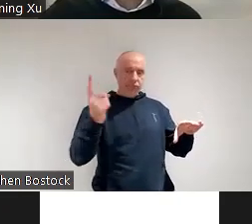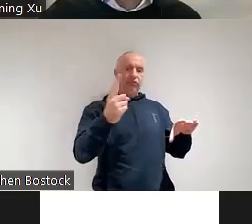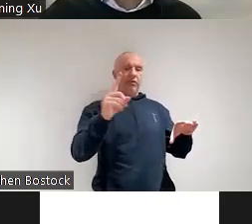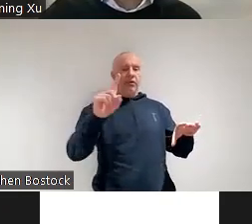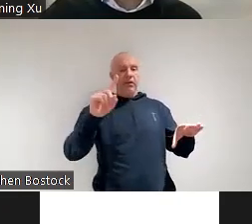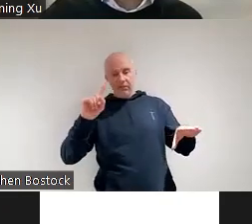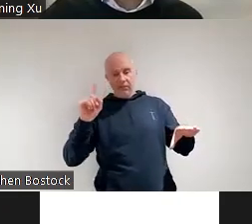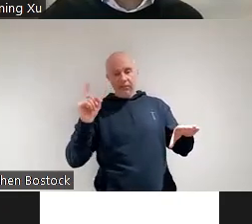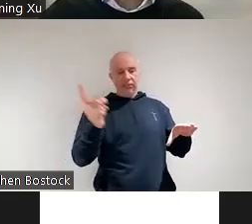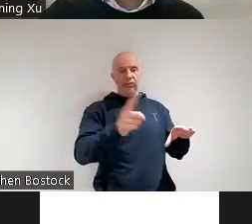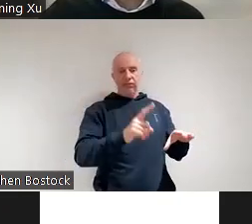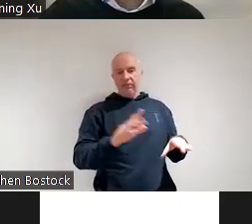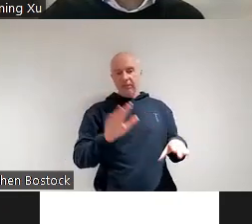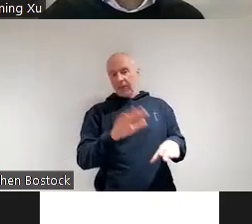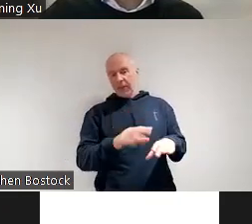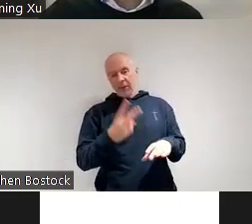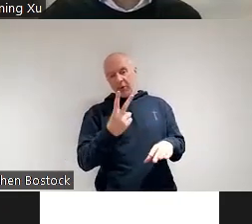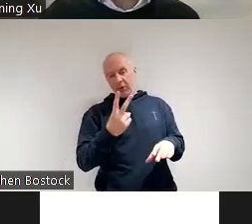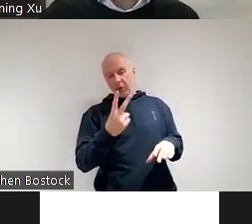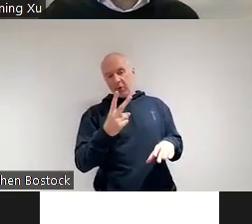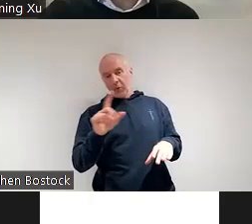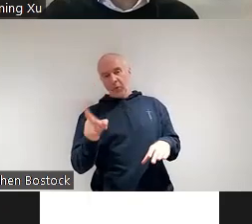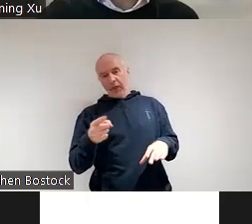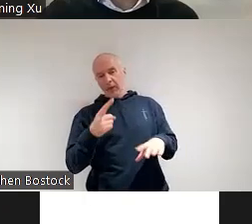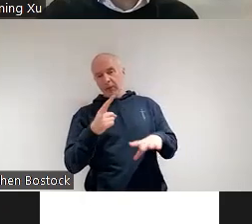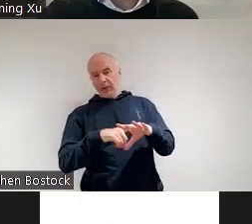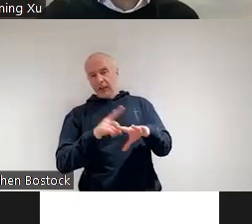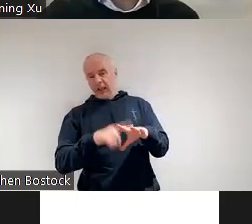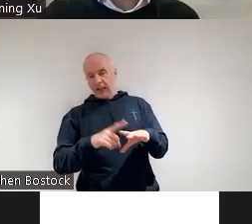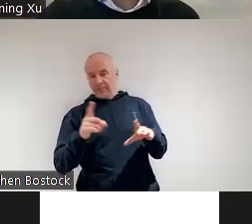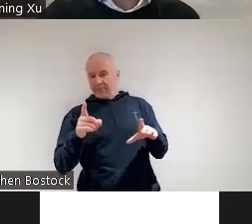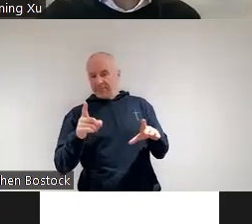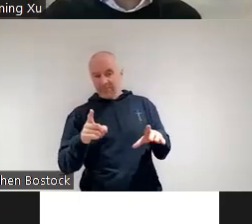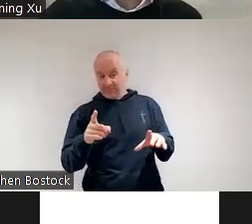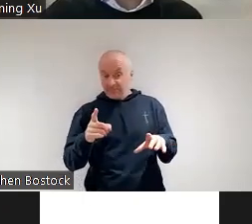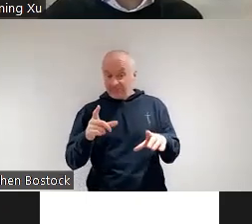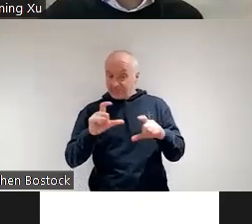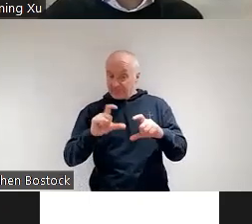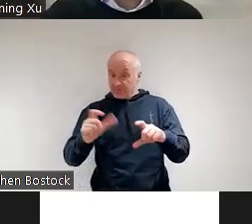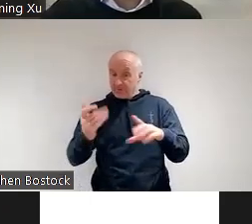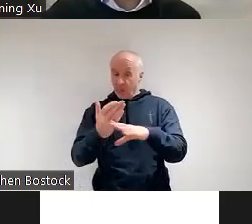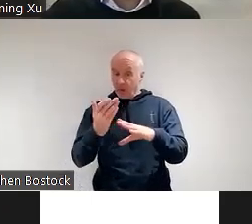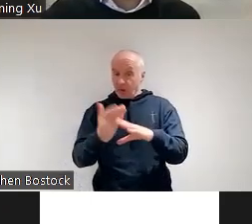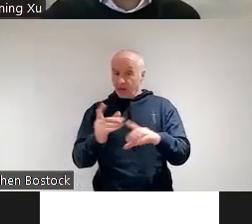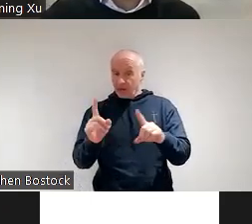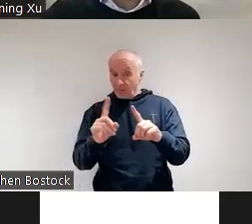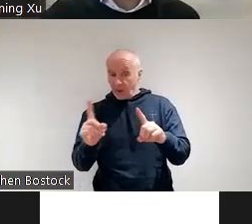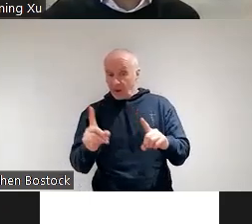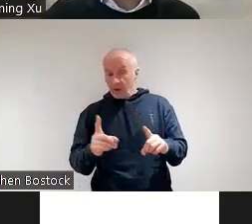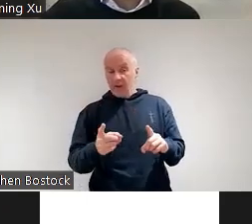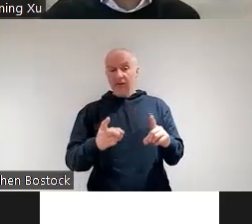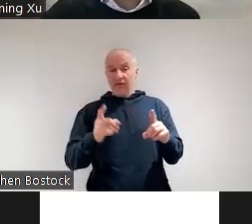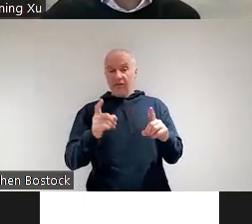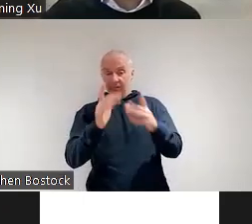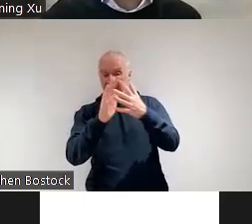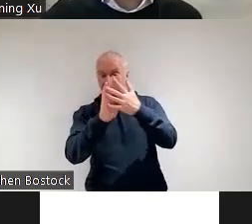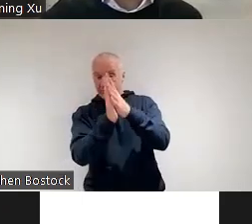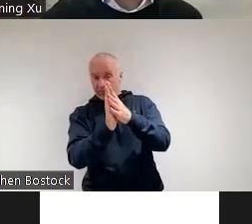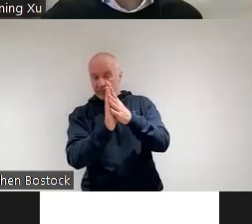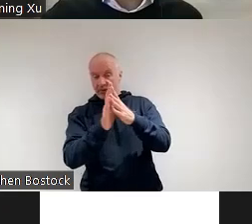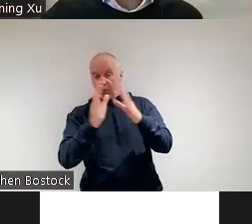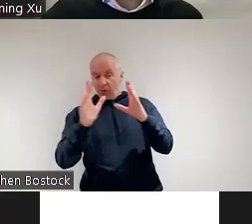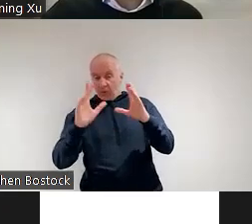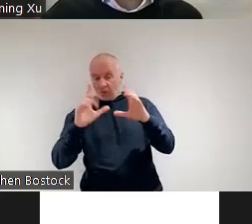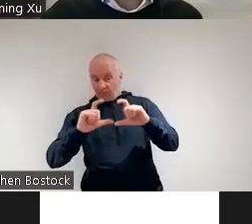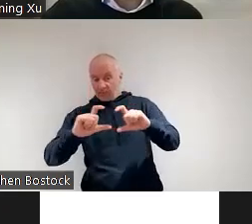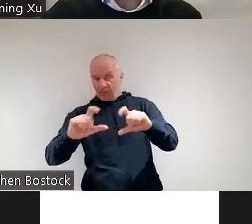say, 1,000 times or 2,000 times of the use, how the swing arm actually looks like. Is it compromised? Is it still okay?